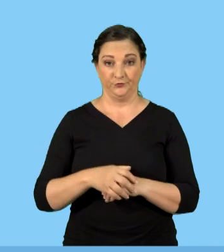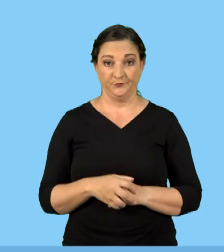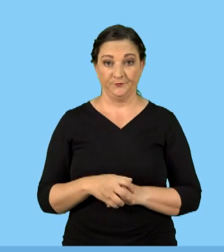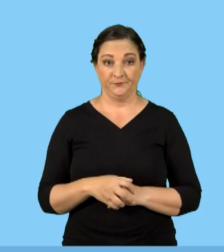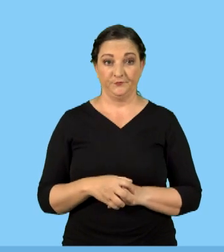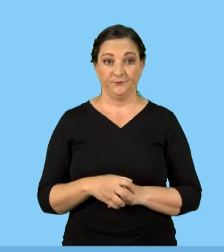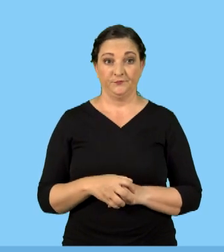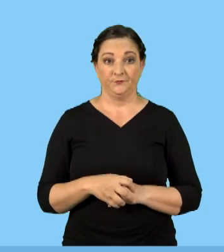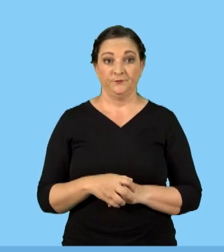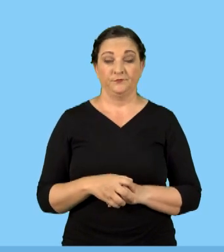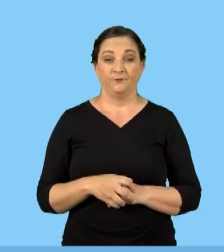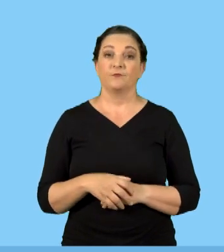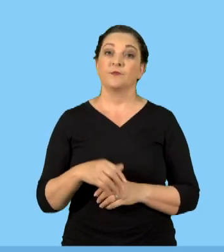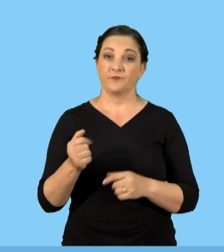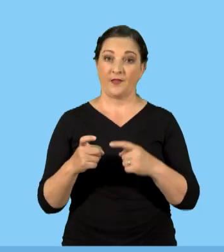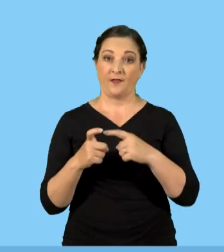oxygen